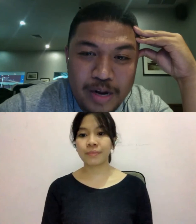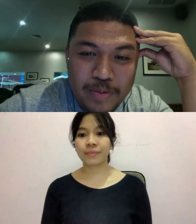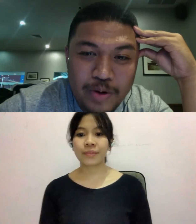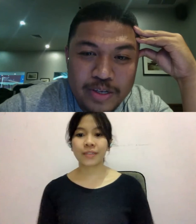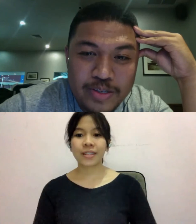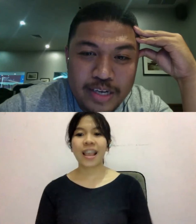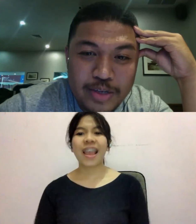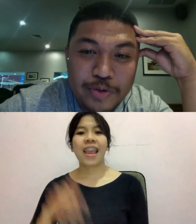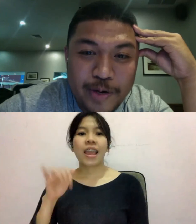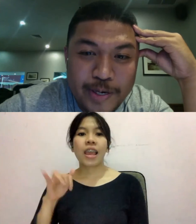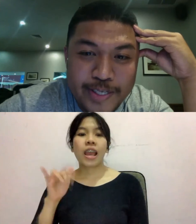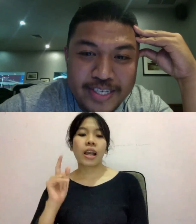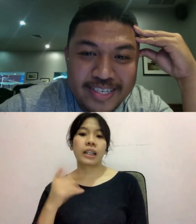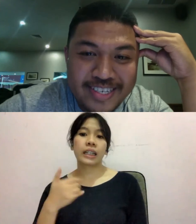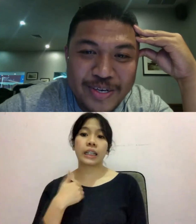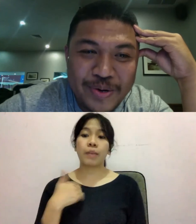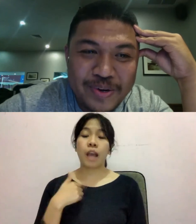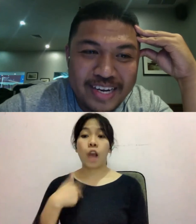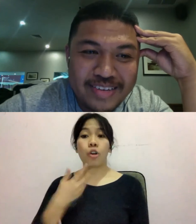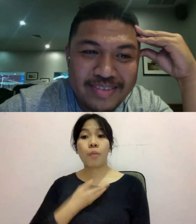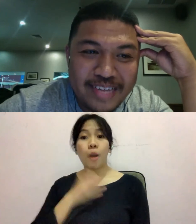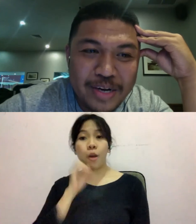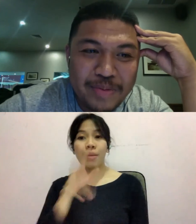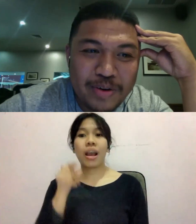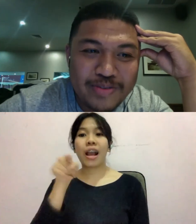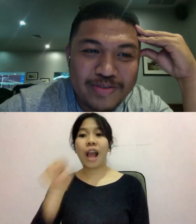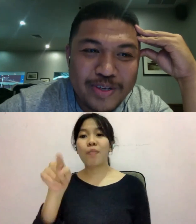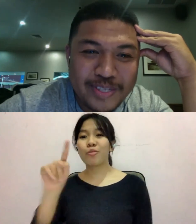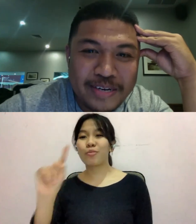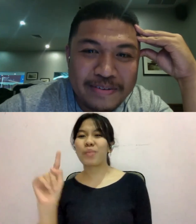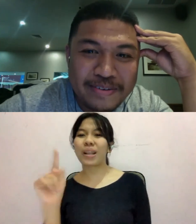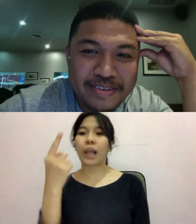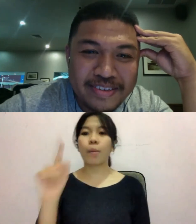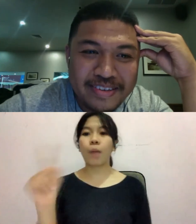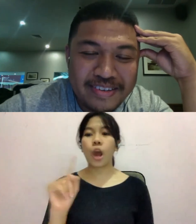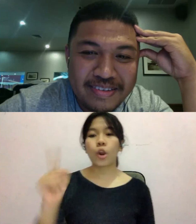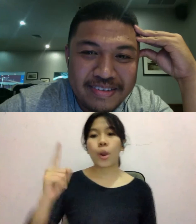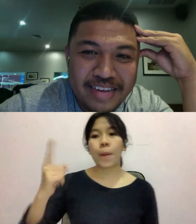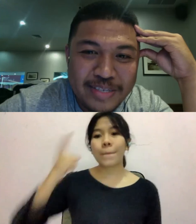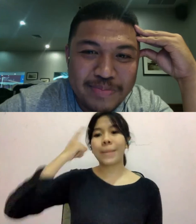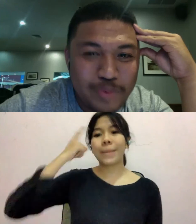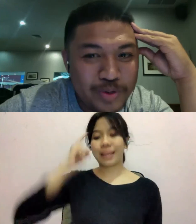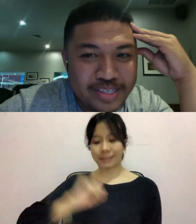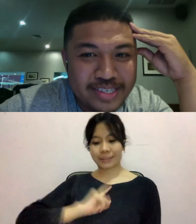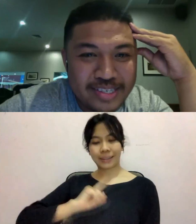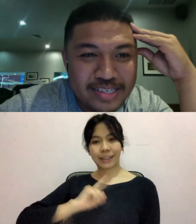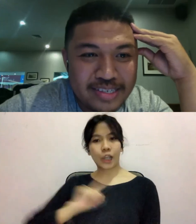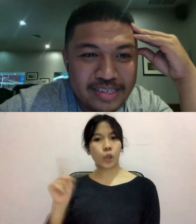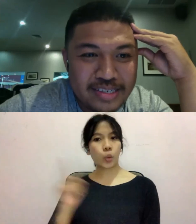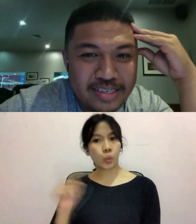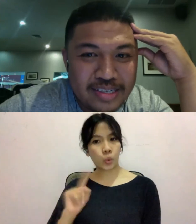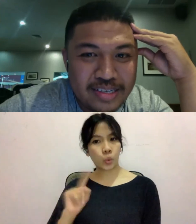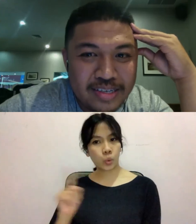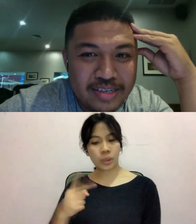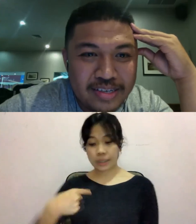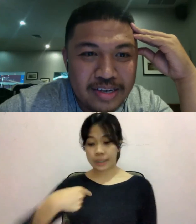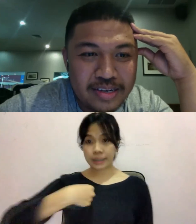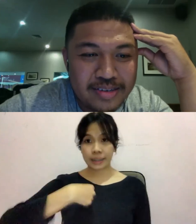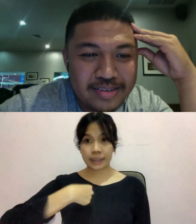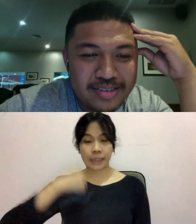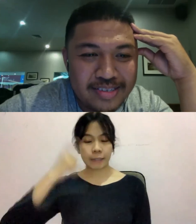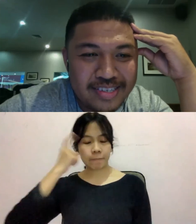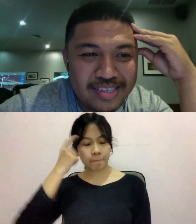probably I'm going to say you first, think about yourself. That's important.